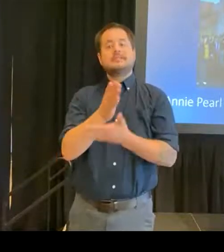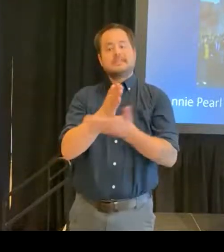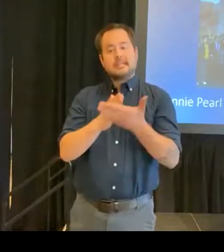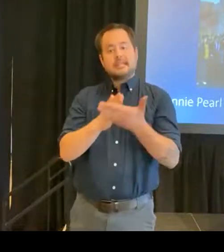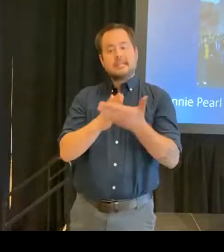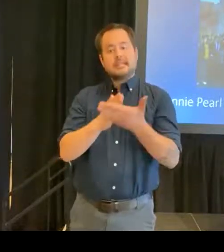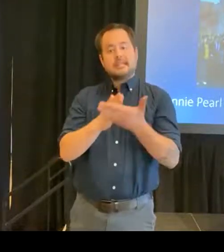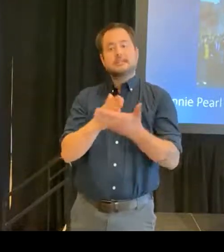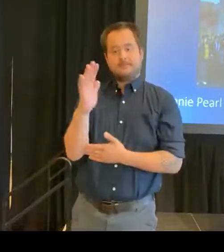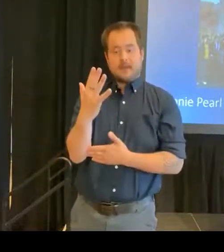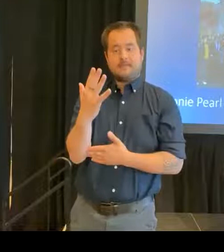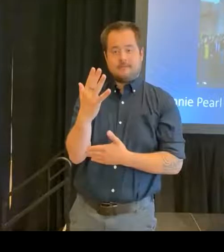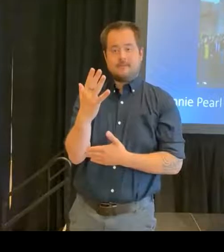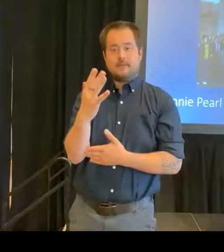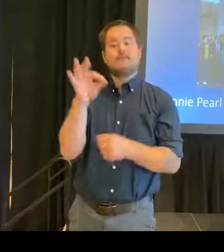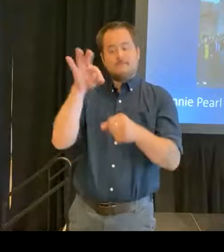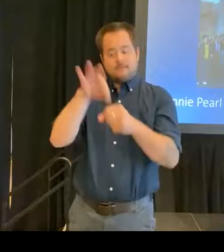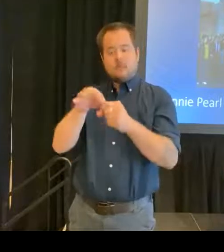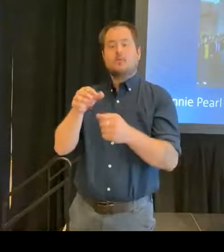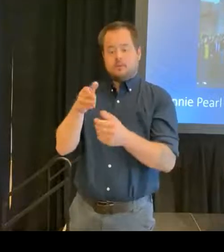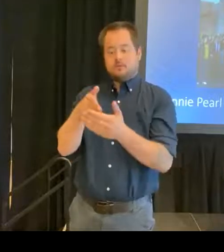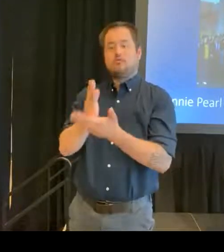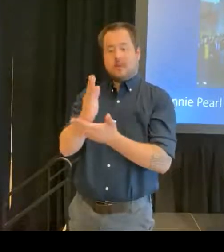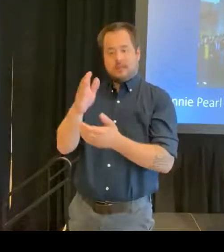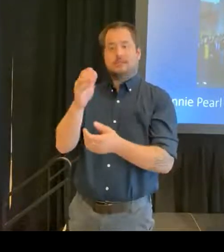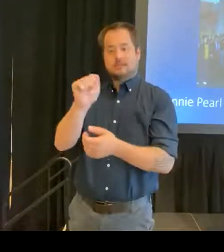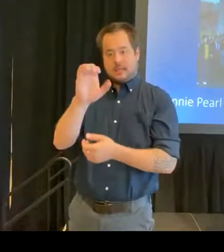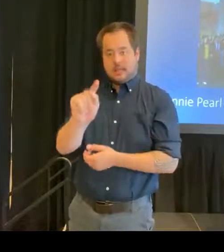Section 5 of the Voting Rights Act.